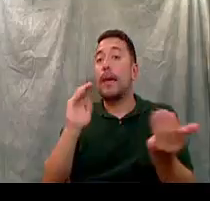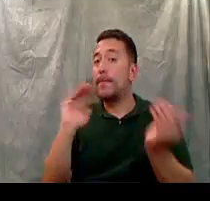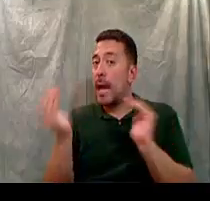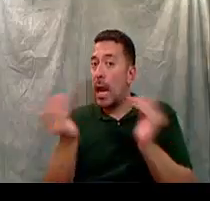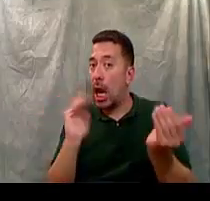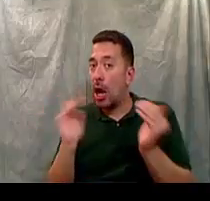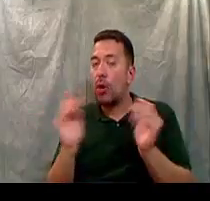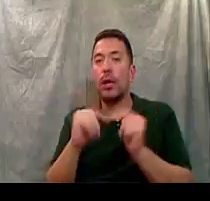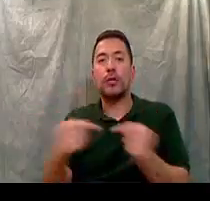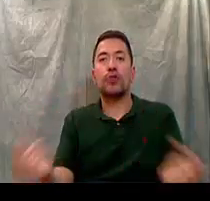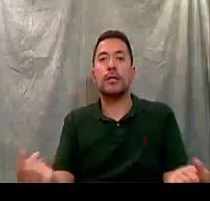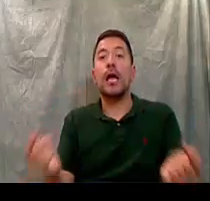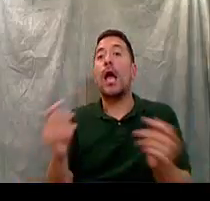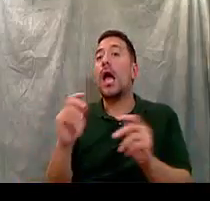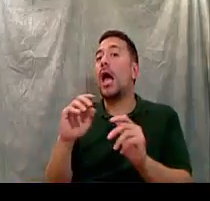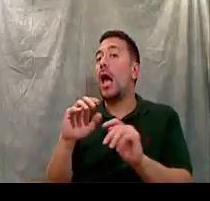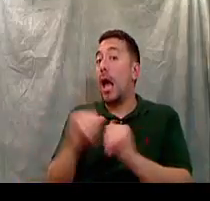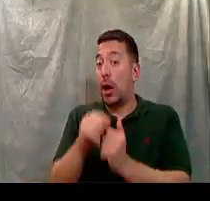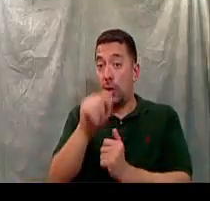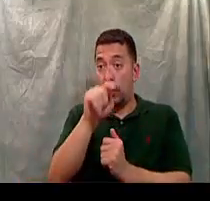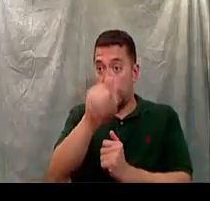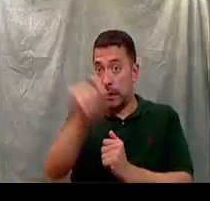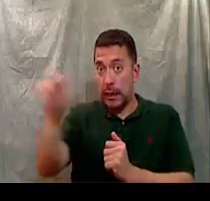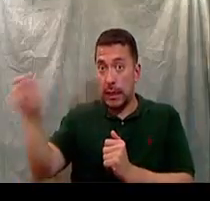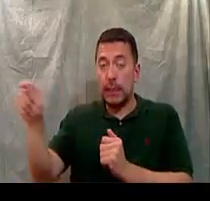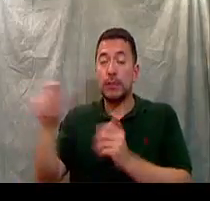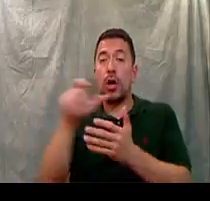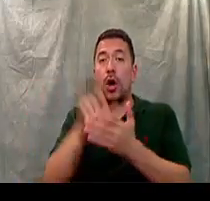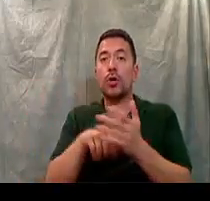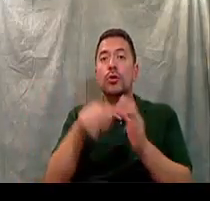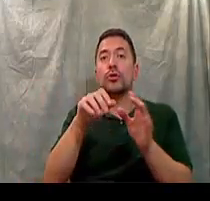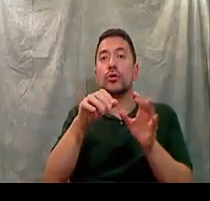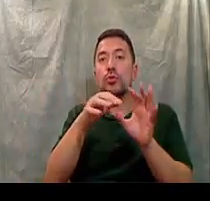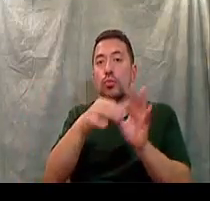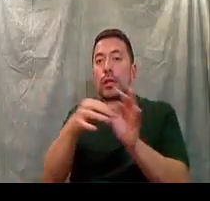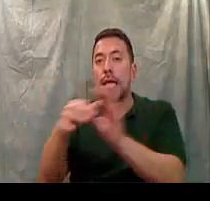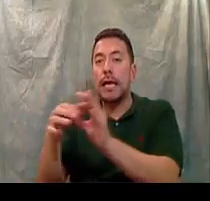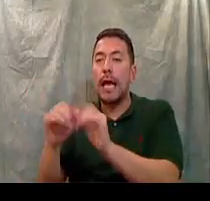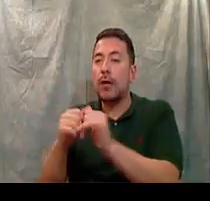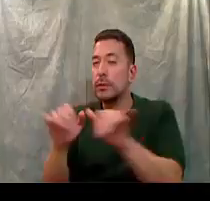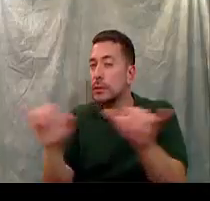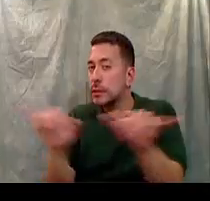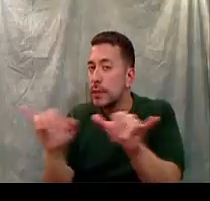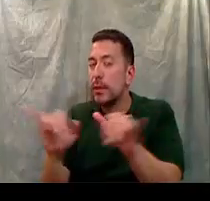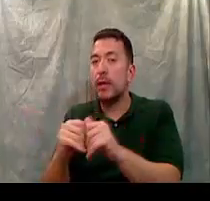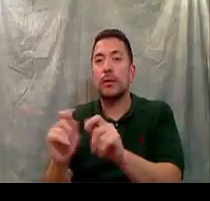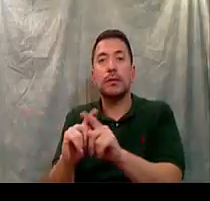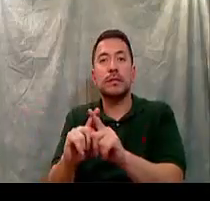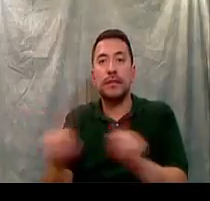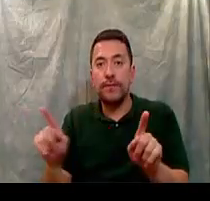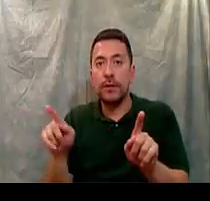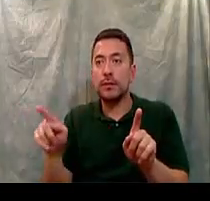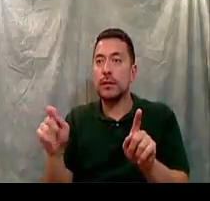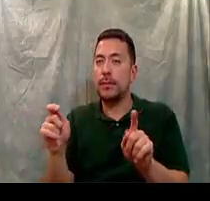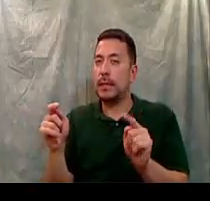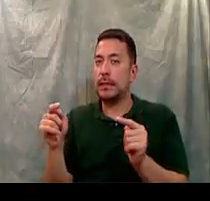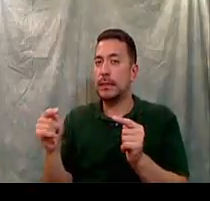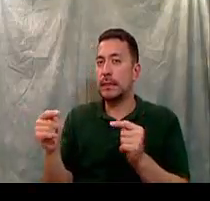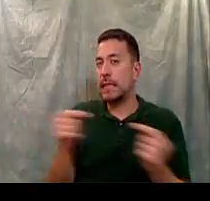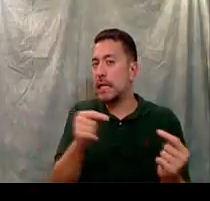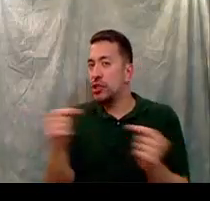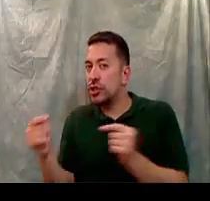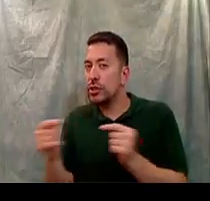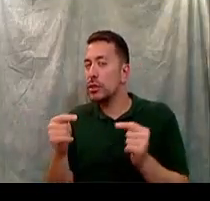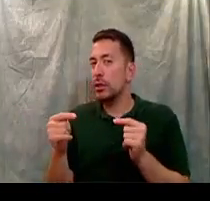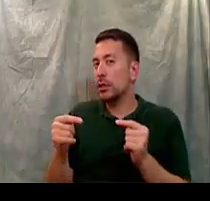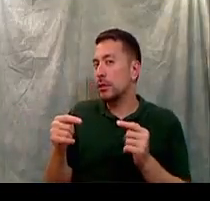studies. How are articles related, right? Where are they similar? Where are they different? Where are there tensions around some of